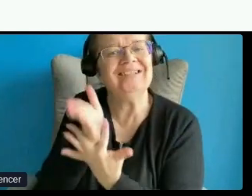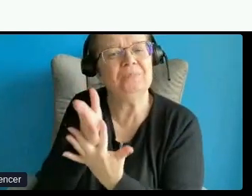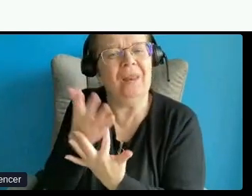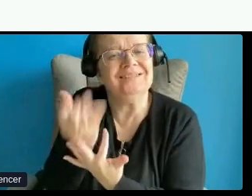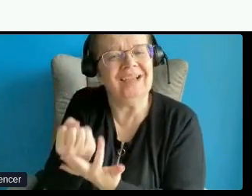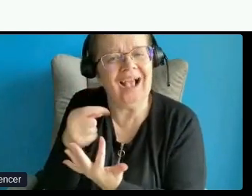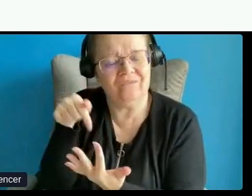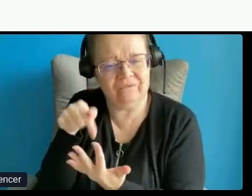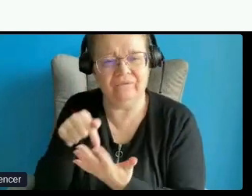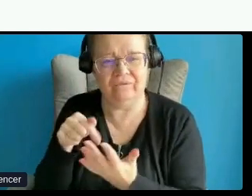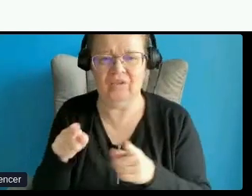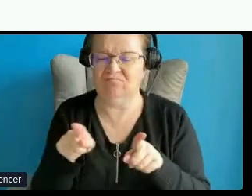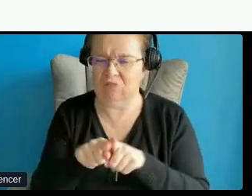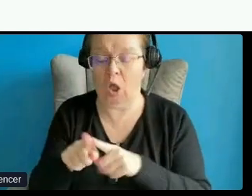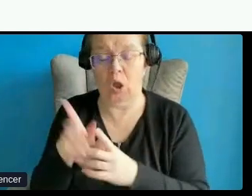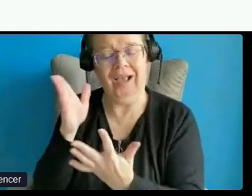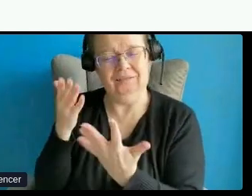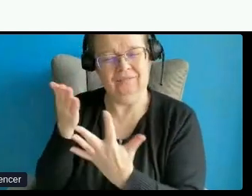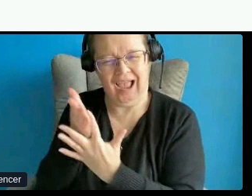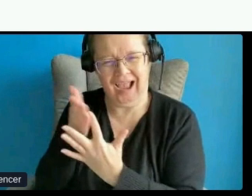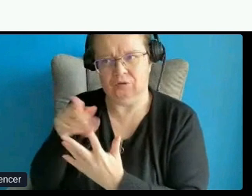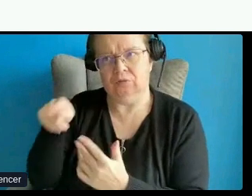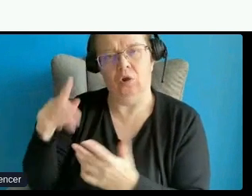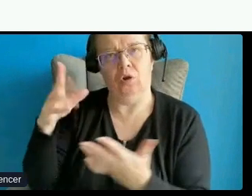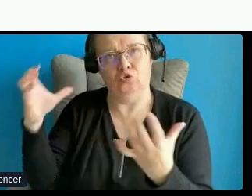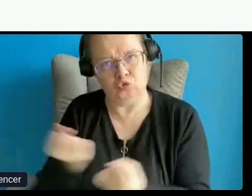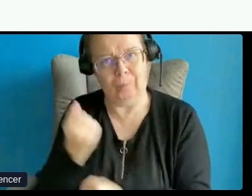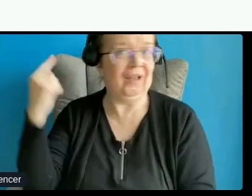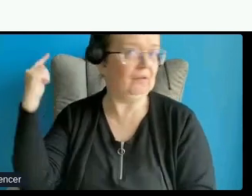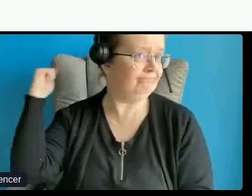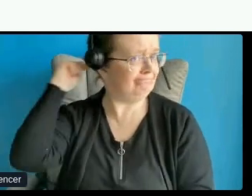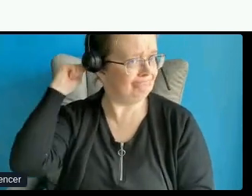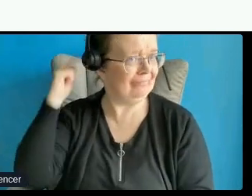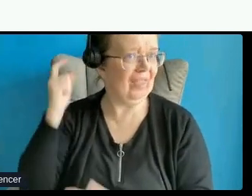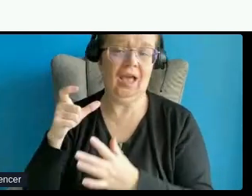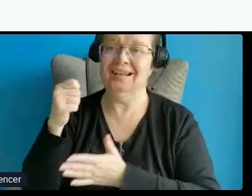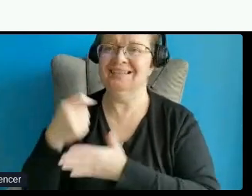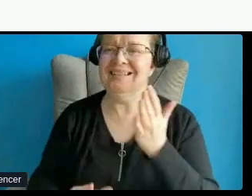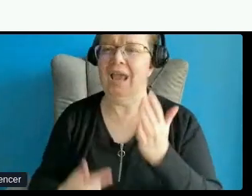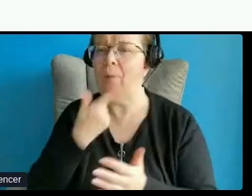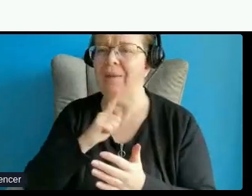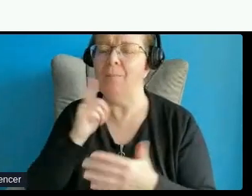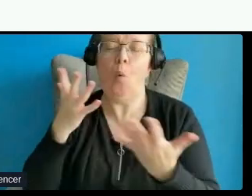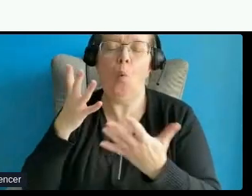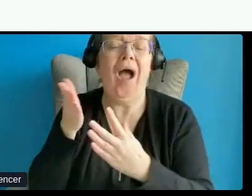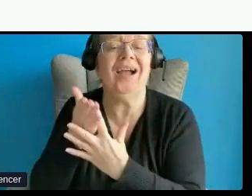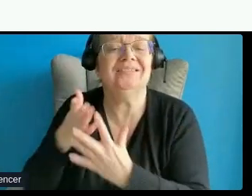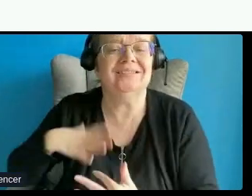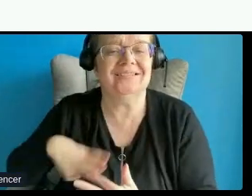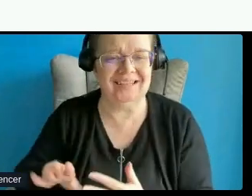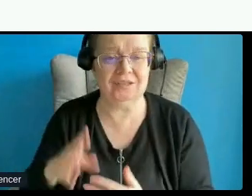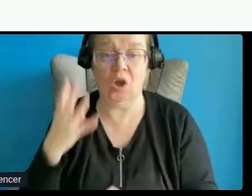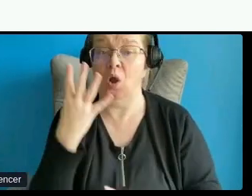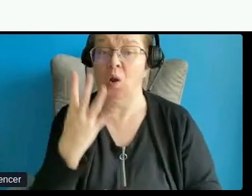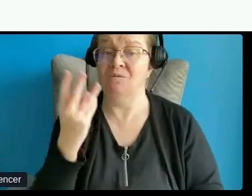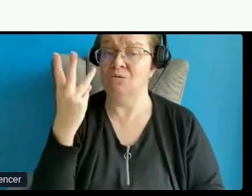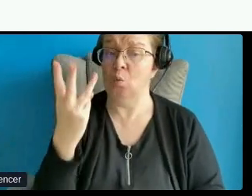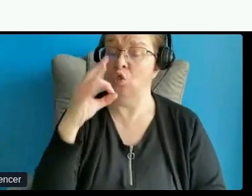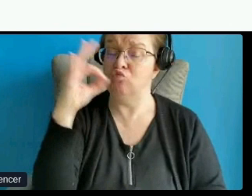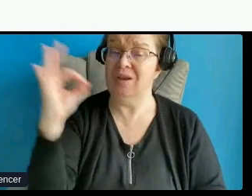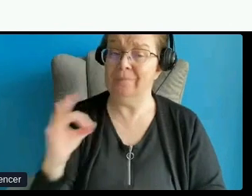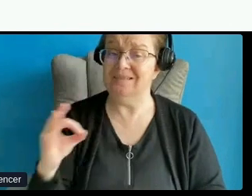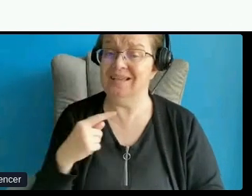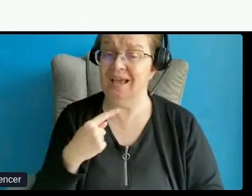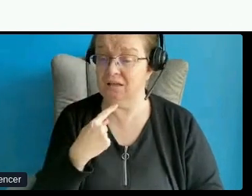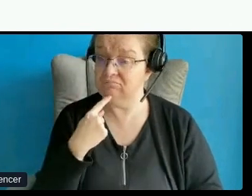So features designed specifically with disabled people in mind, or people with access needs in mind. And that was 43% of the respondents